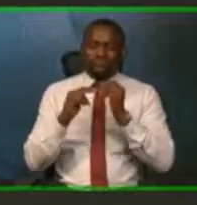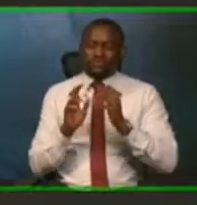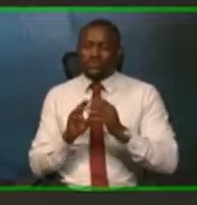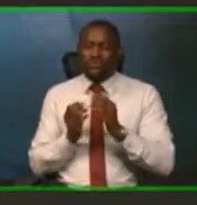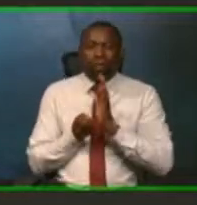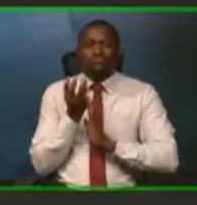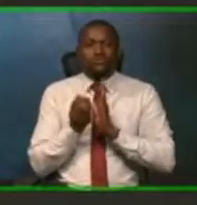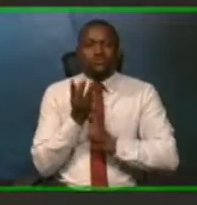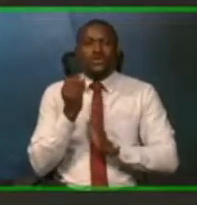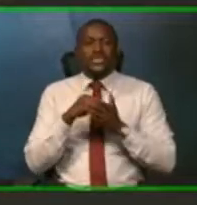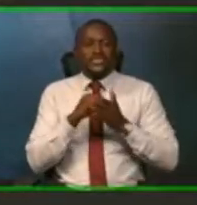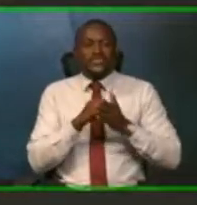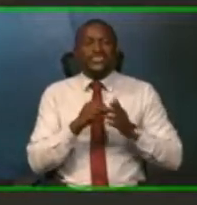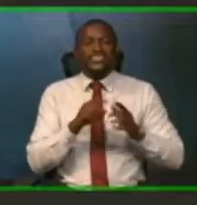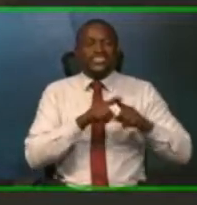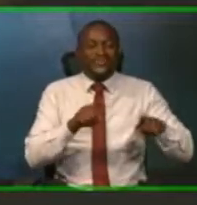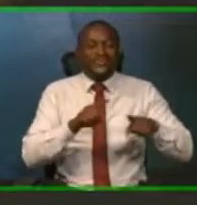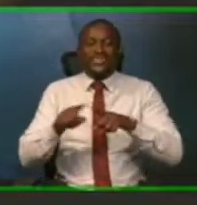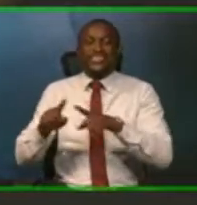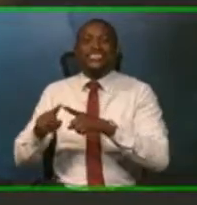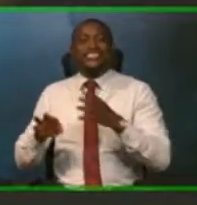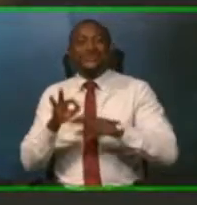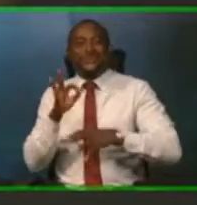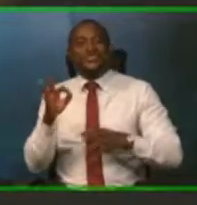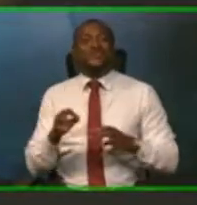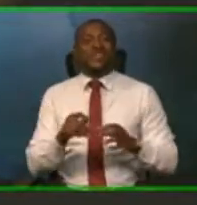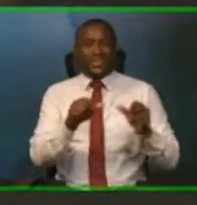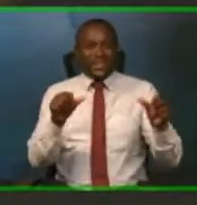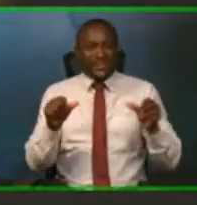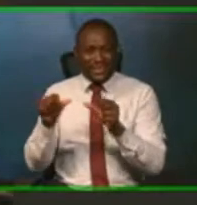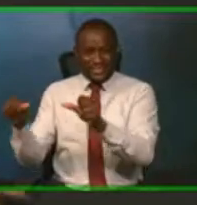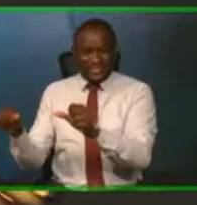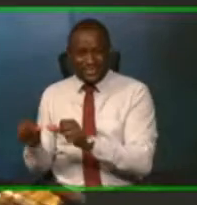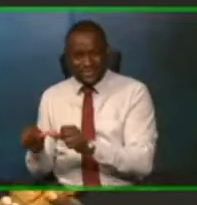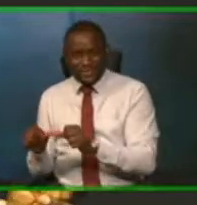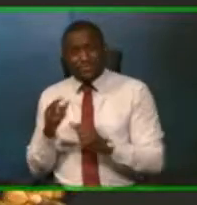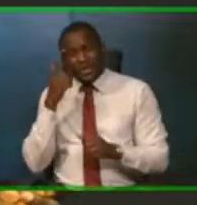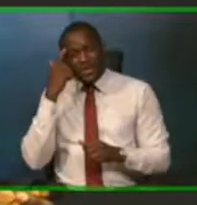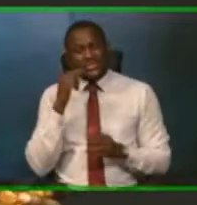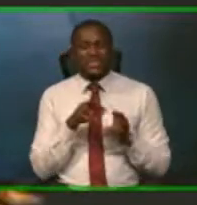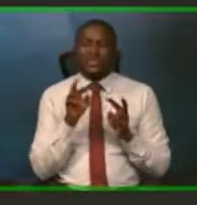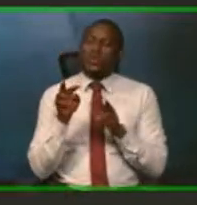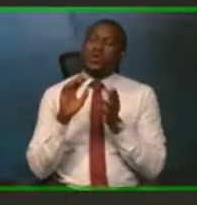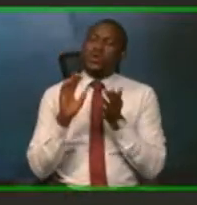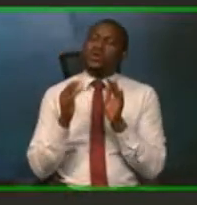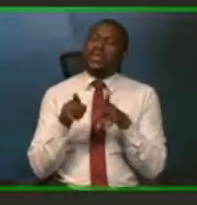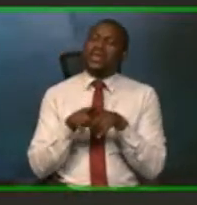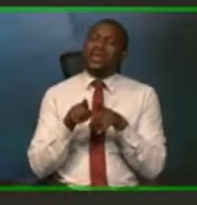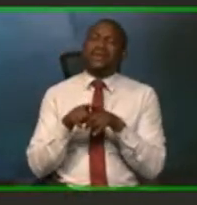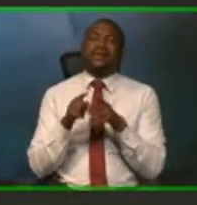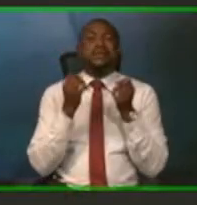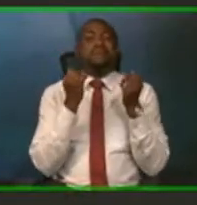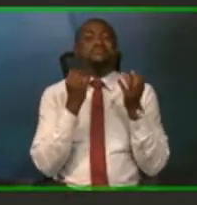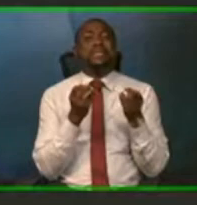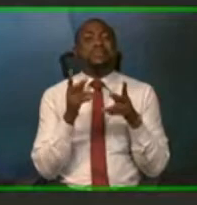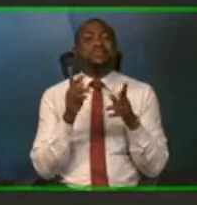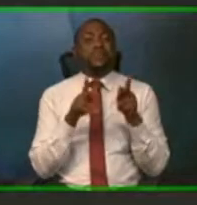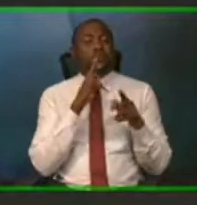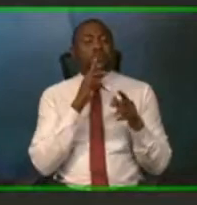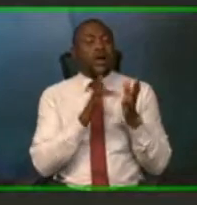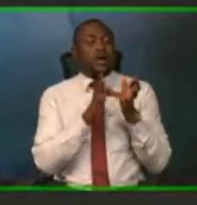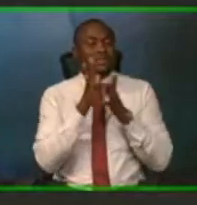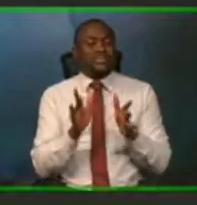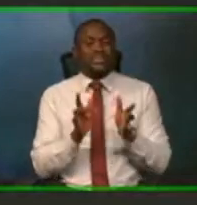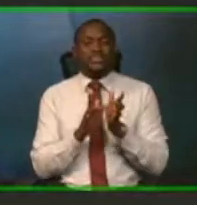dimensions? Because it looks like many believers, struggle with the subject of growth